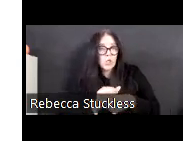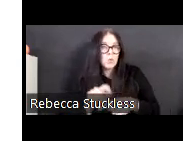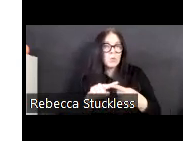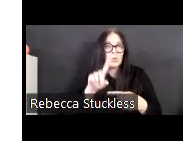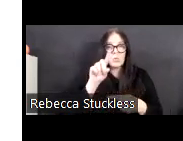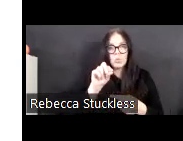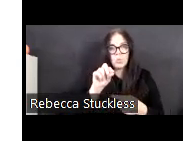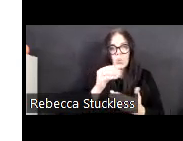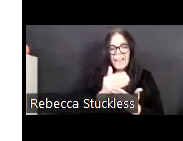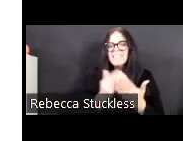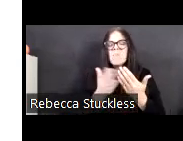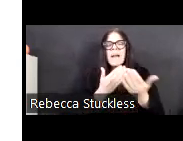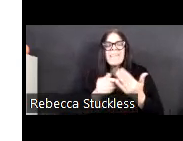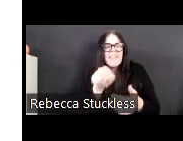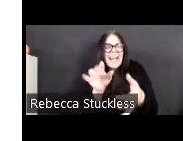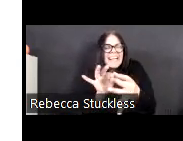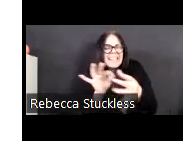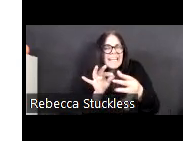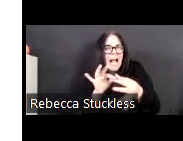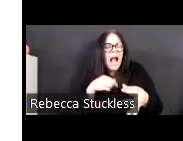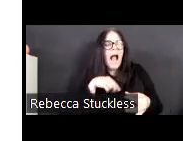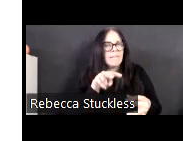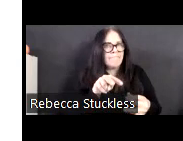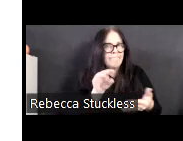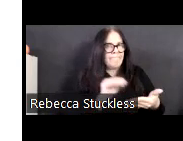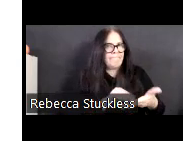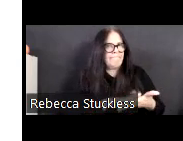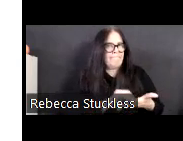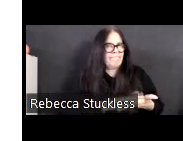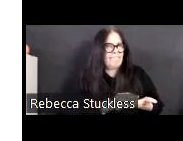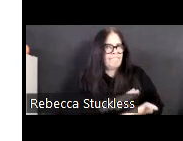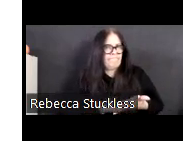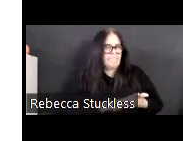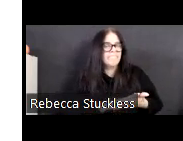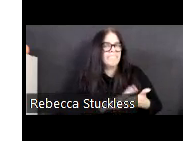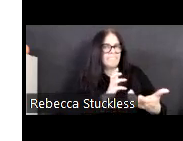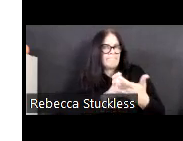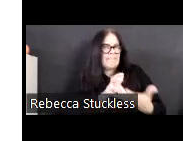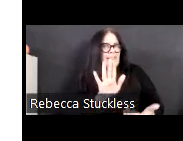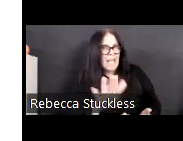log, just the things that they would say are their preferences. Next slide.